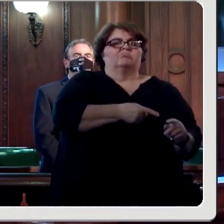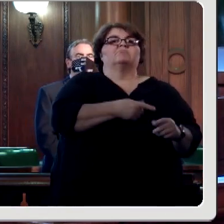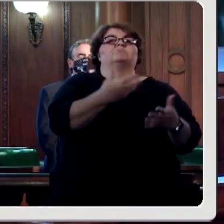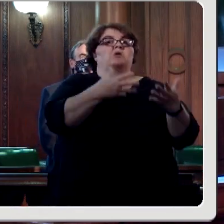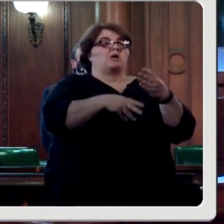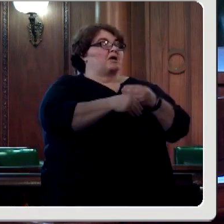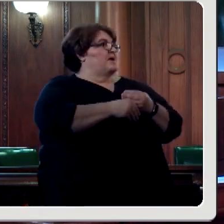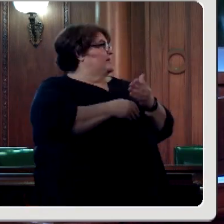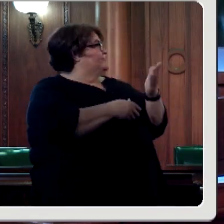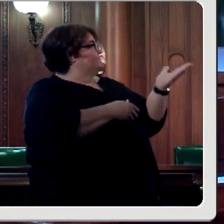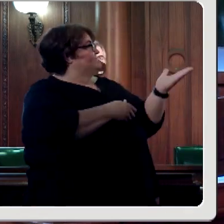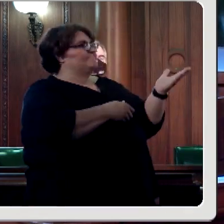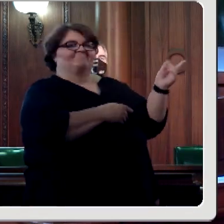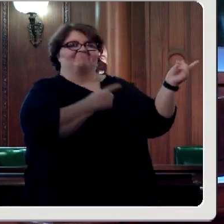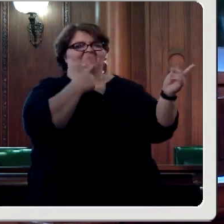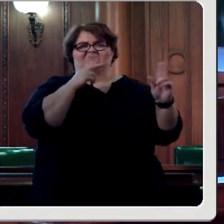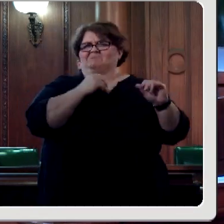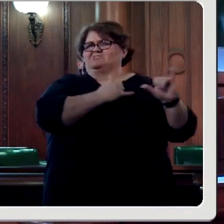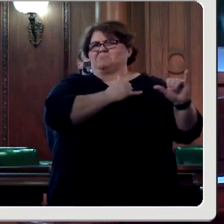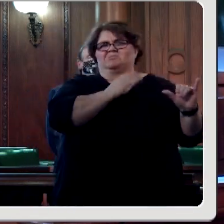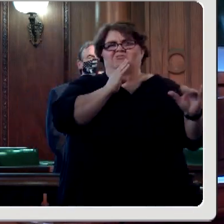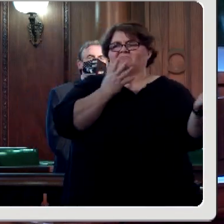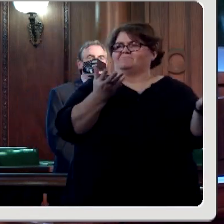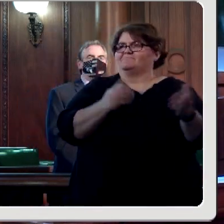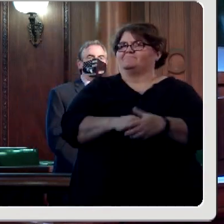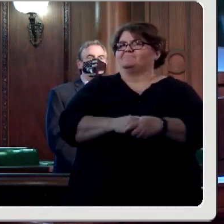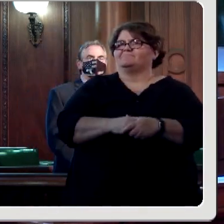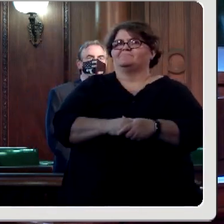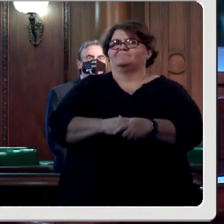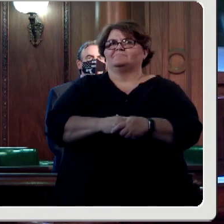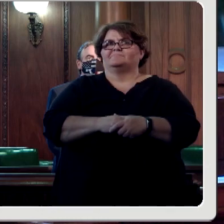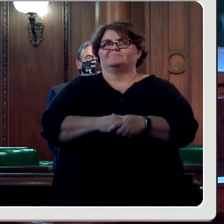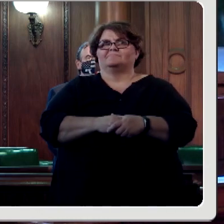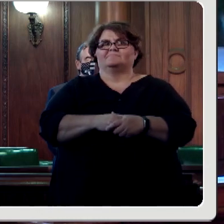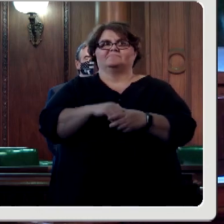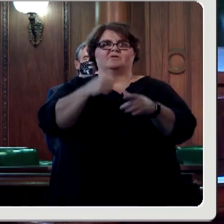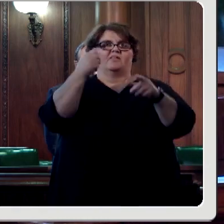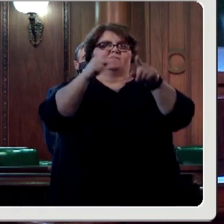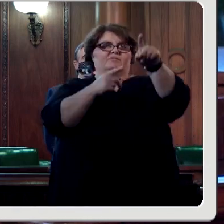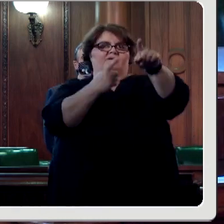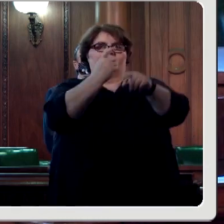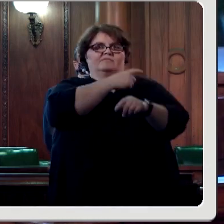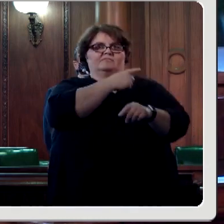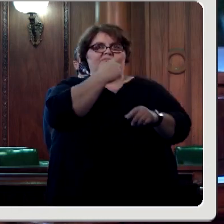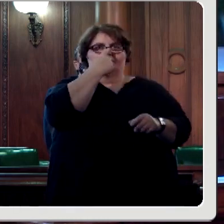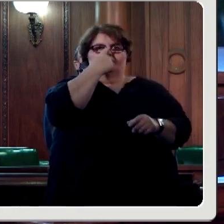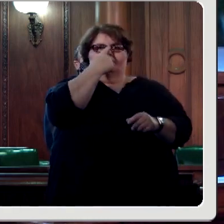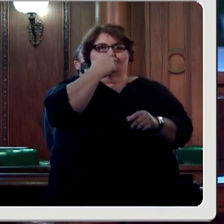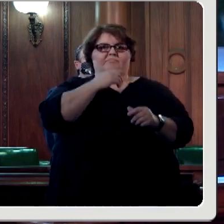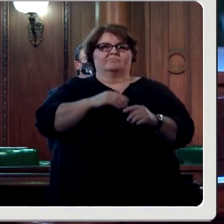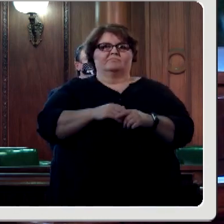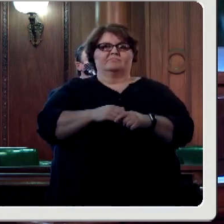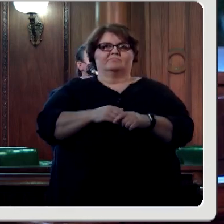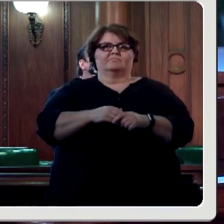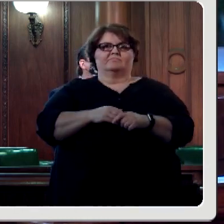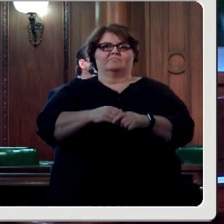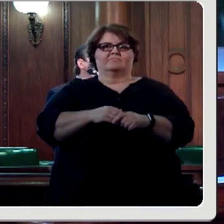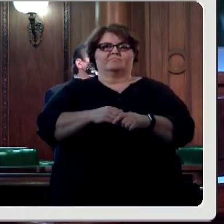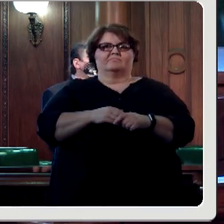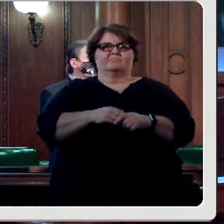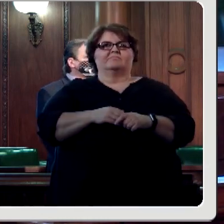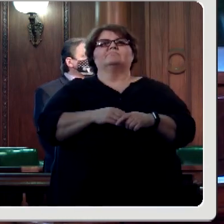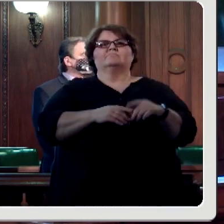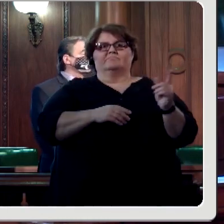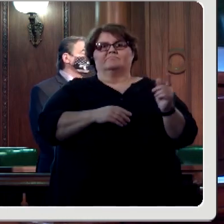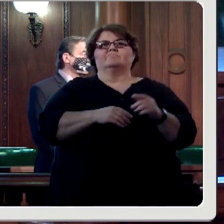Any other questions of Dr. Hessler? Roose, Mike, Mastrelli? No, they already answered the question. Okay. Thank you so